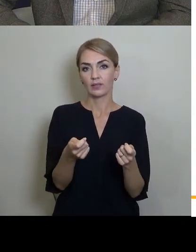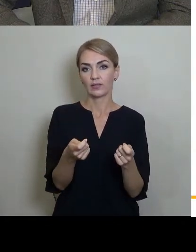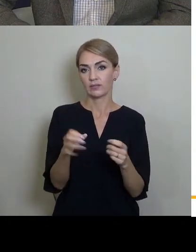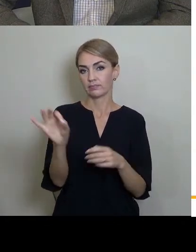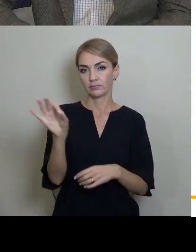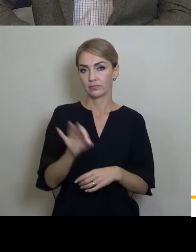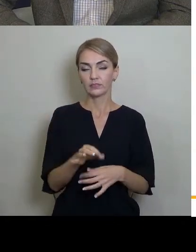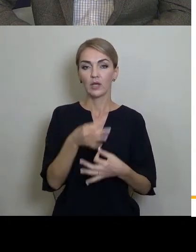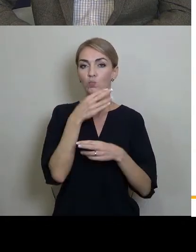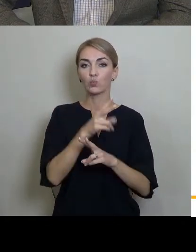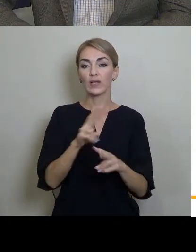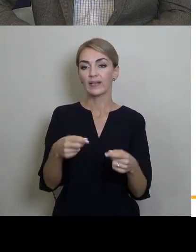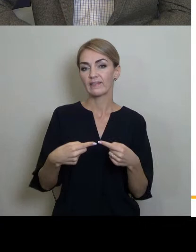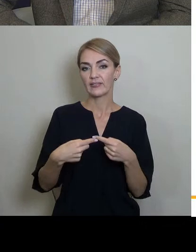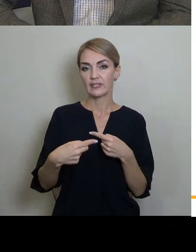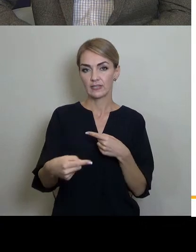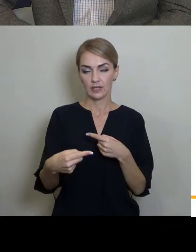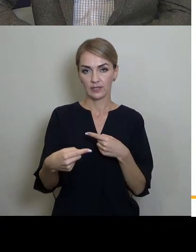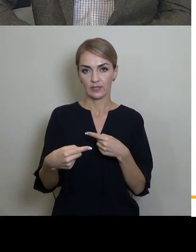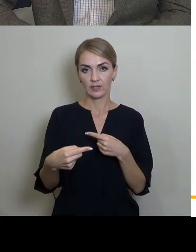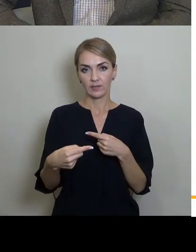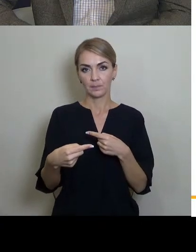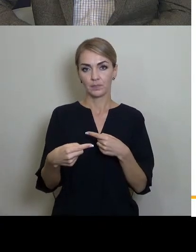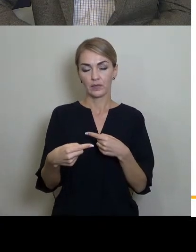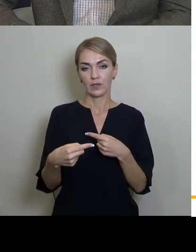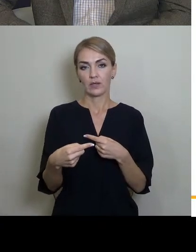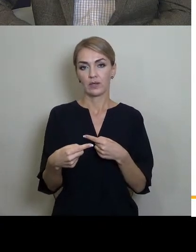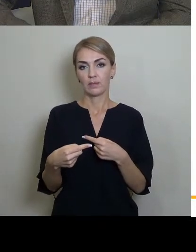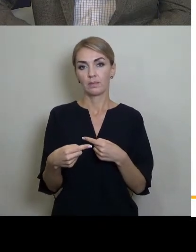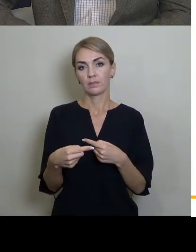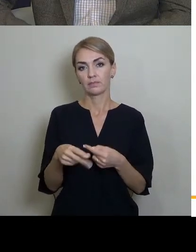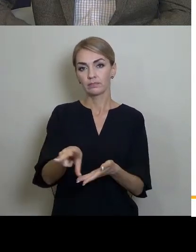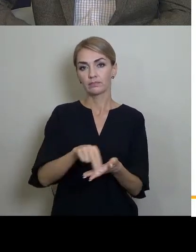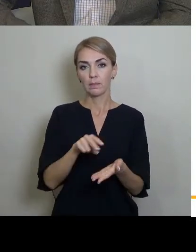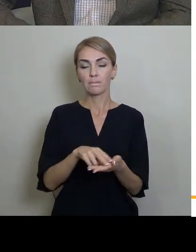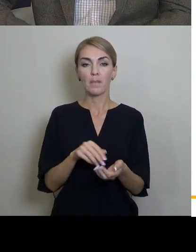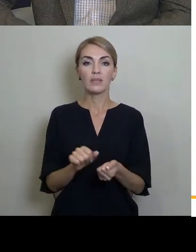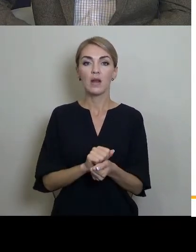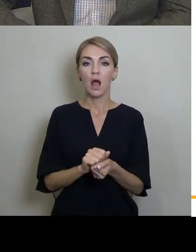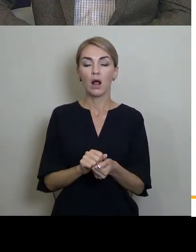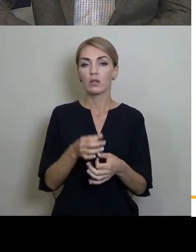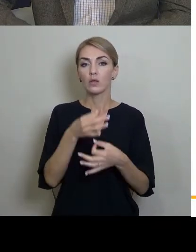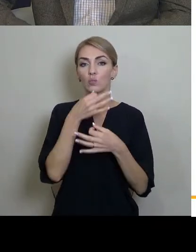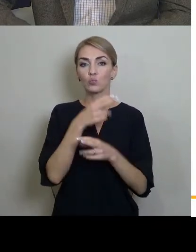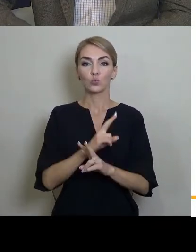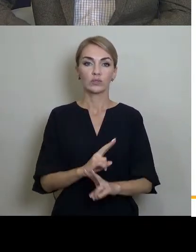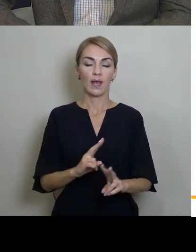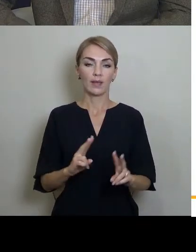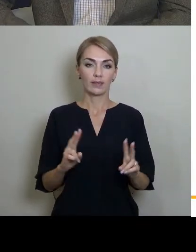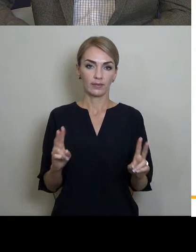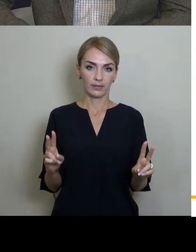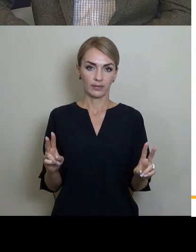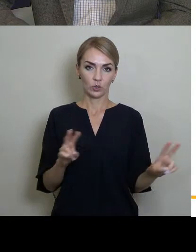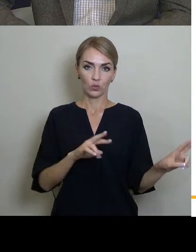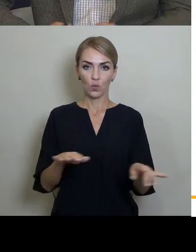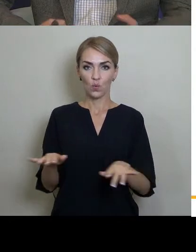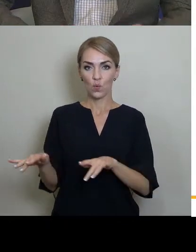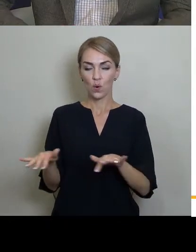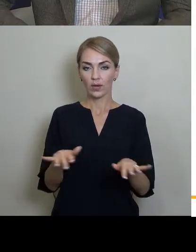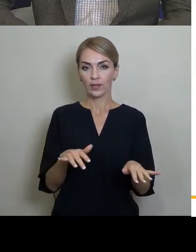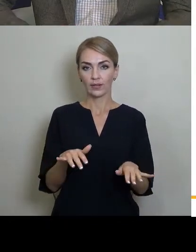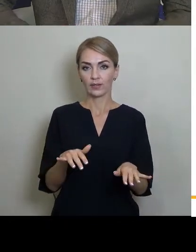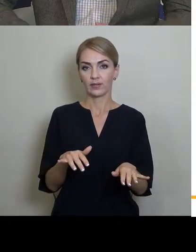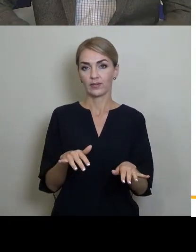record and send this message at whatever distance. So any